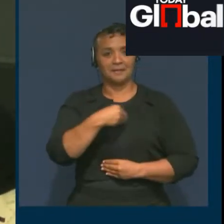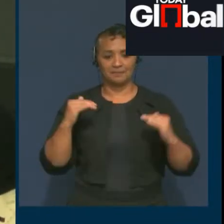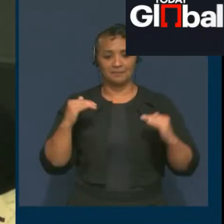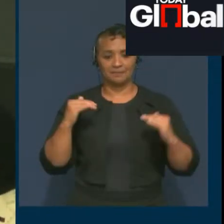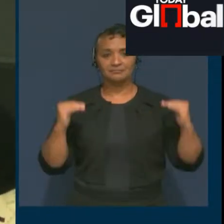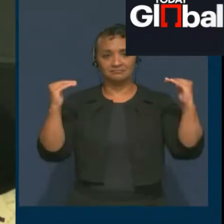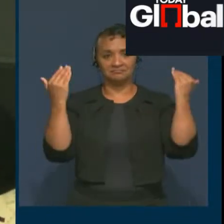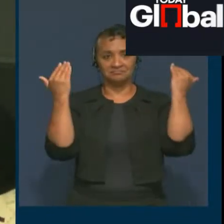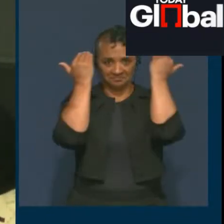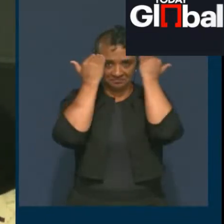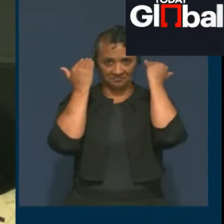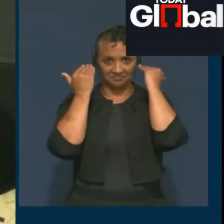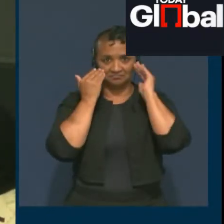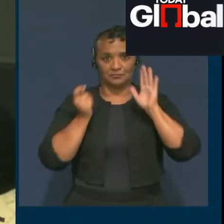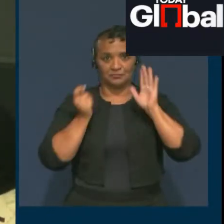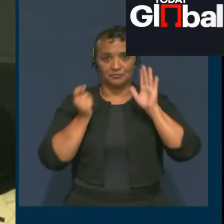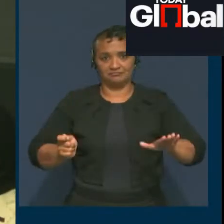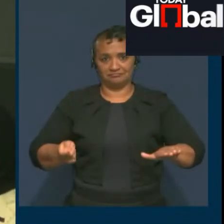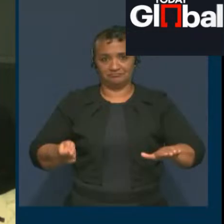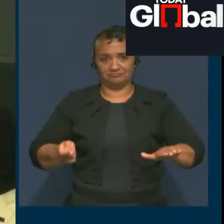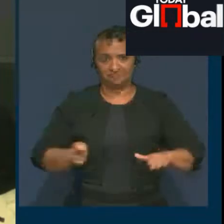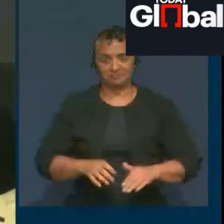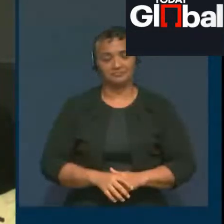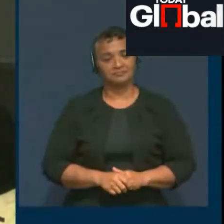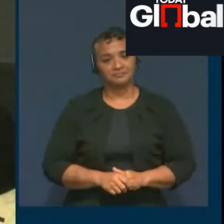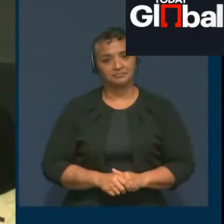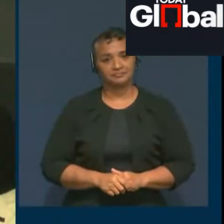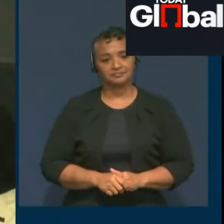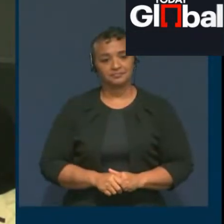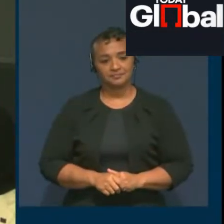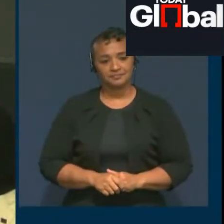Judiciary. When it comes to